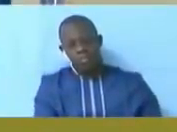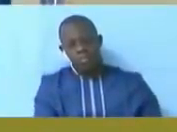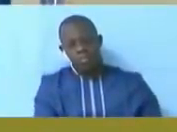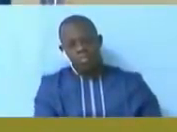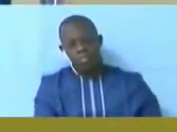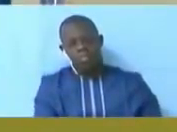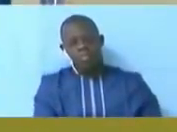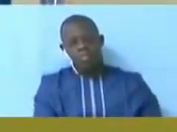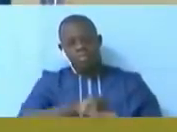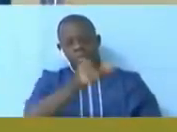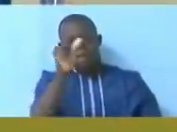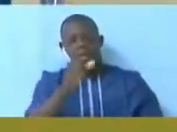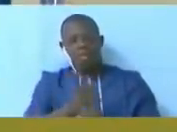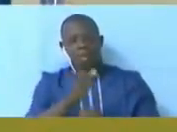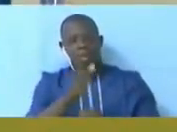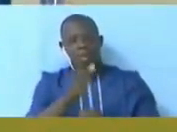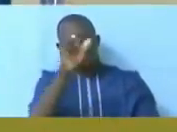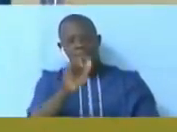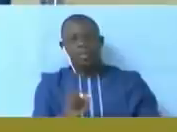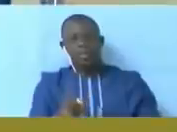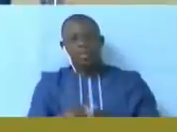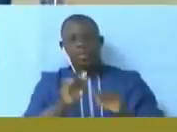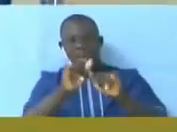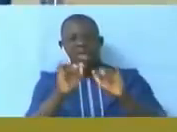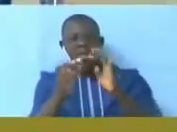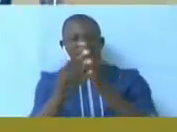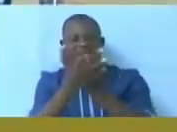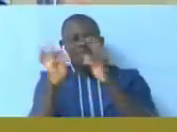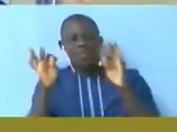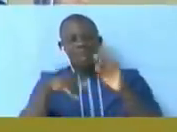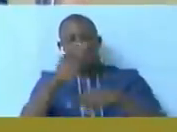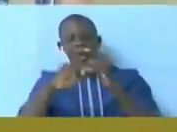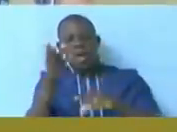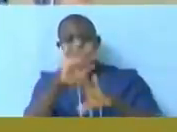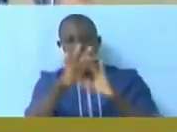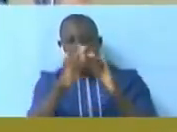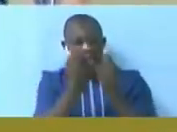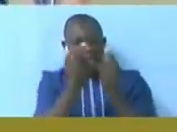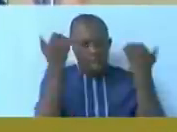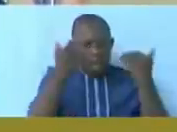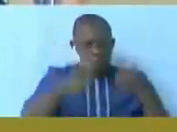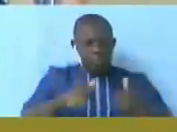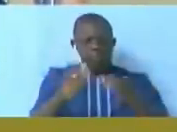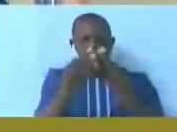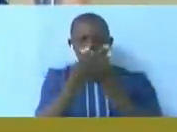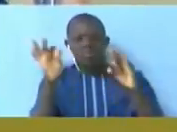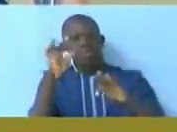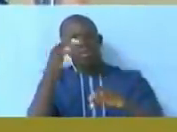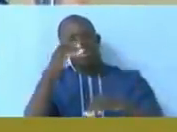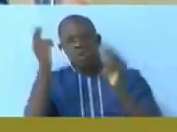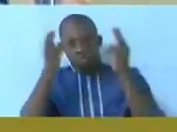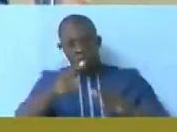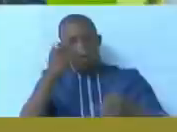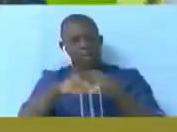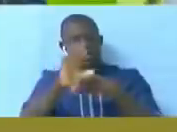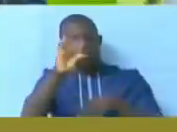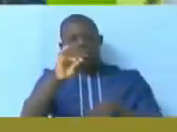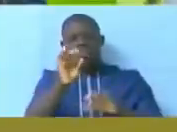nyina ko ite na moye kuge me ya lonko ay luati nya ay mariatu wo nyama kuma la bo